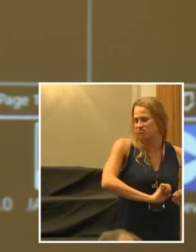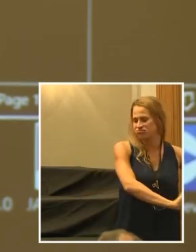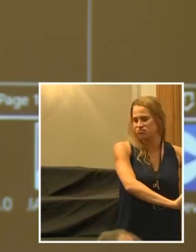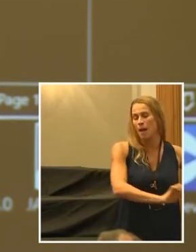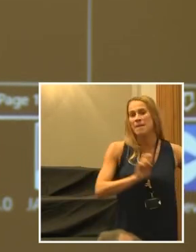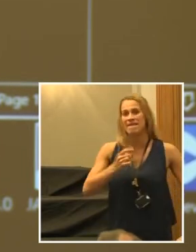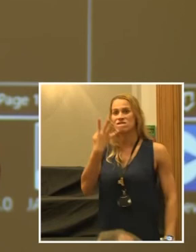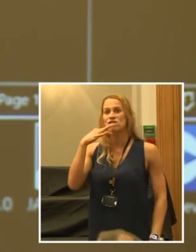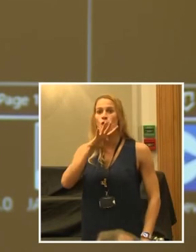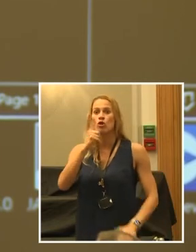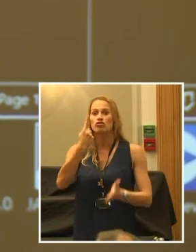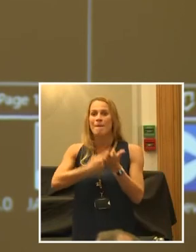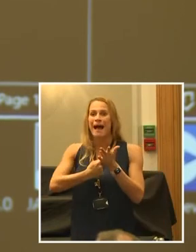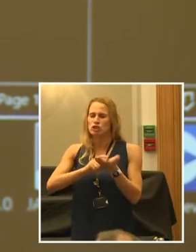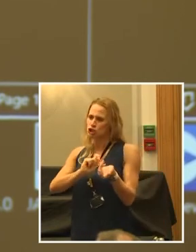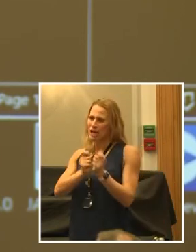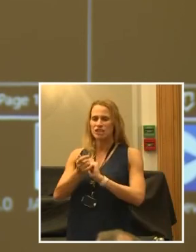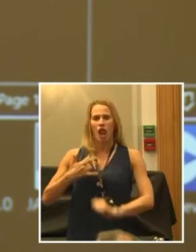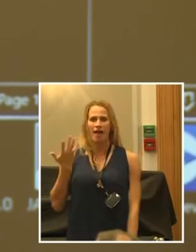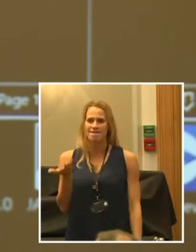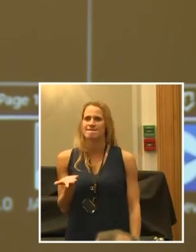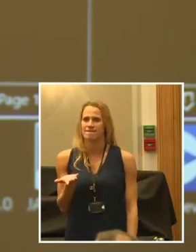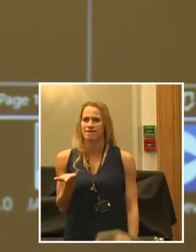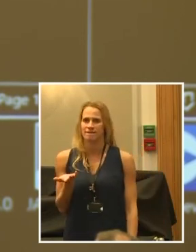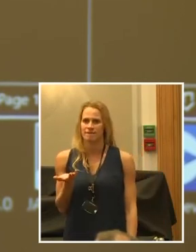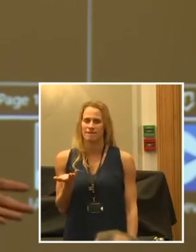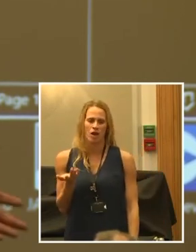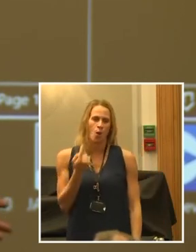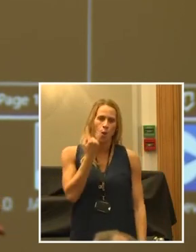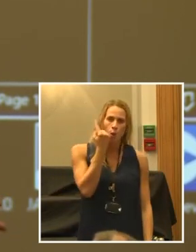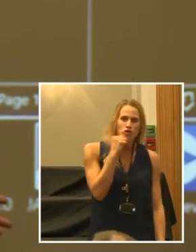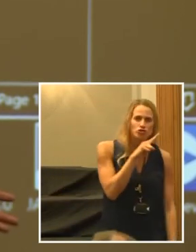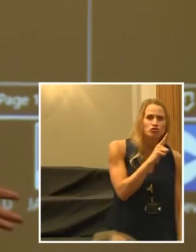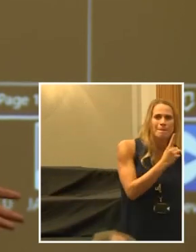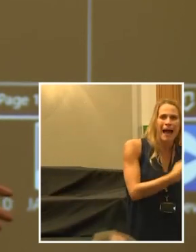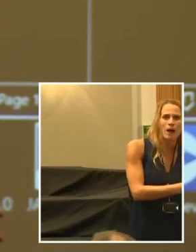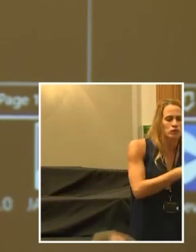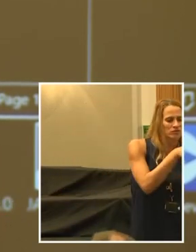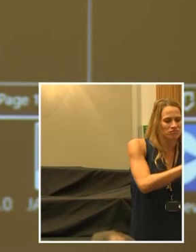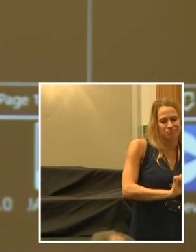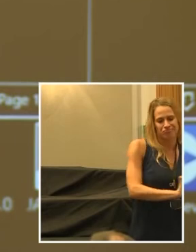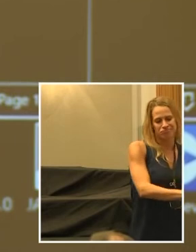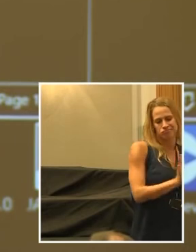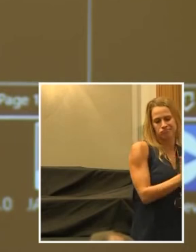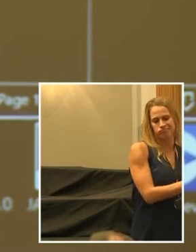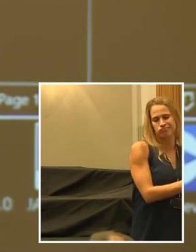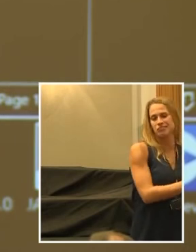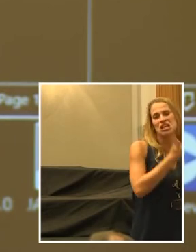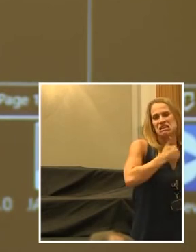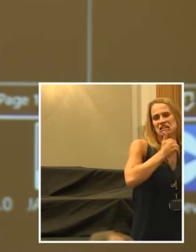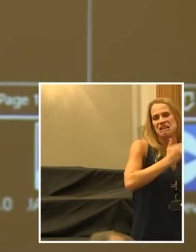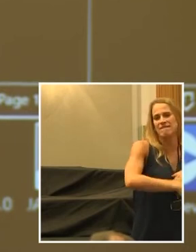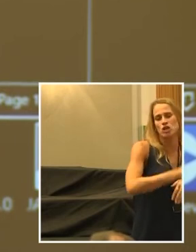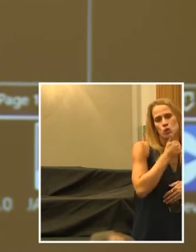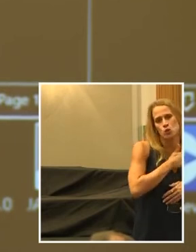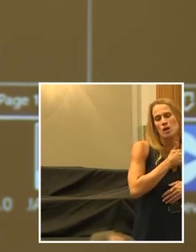their life. For me, £100 and never using it in a piece of dust or a bookshelf item is more painful than £400 or something